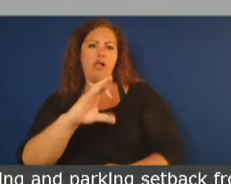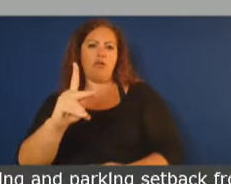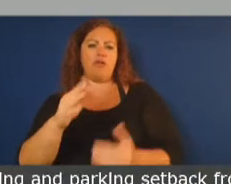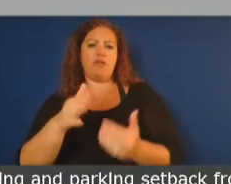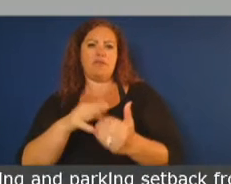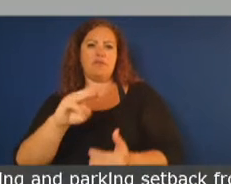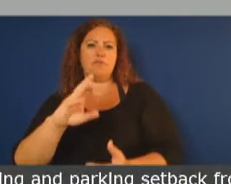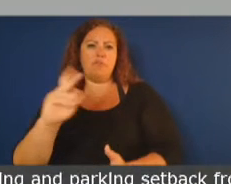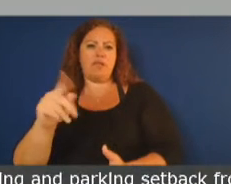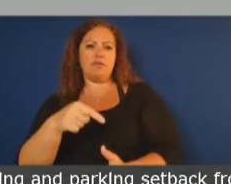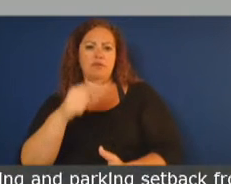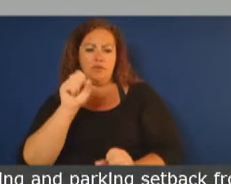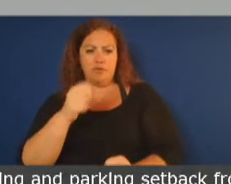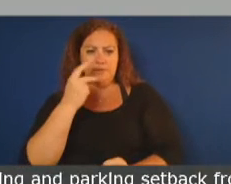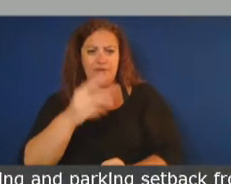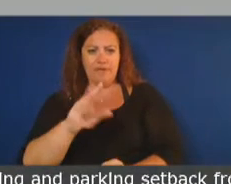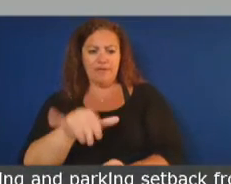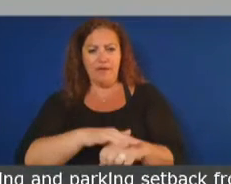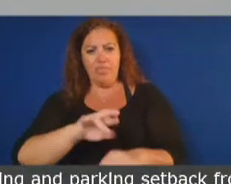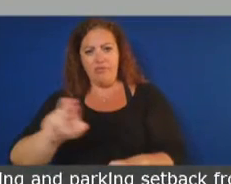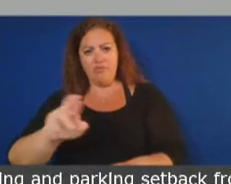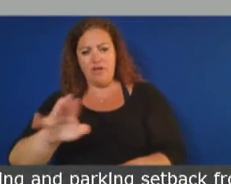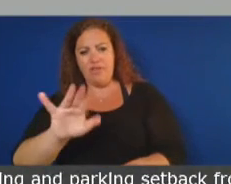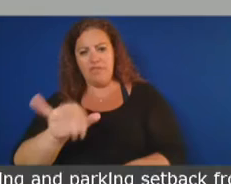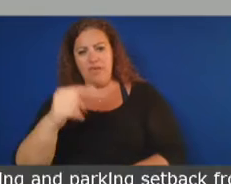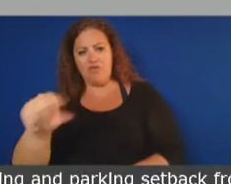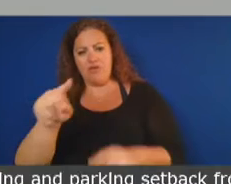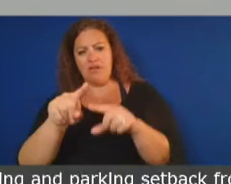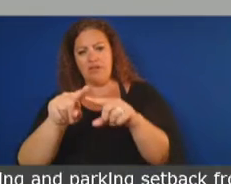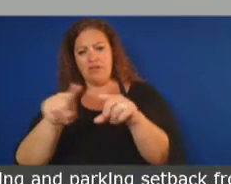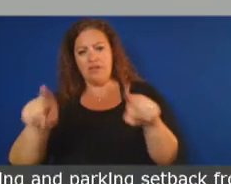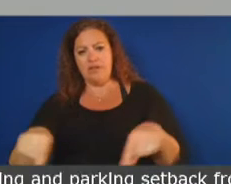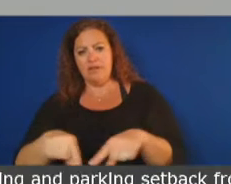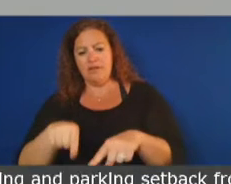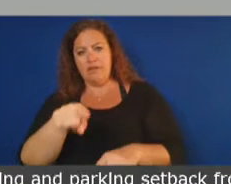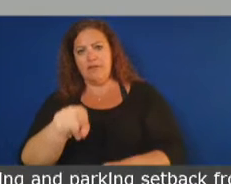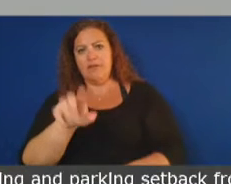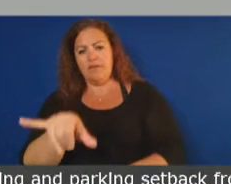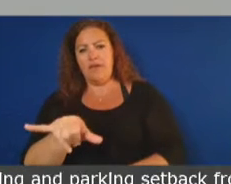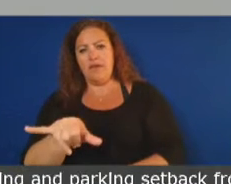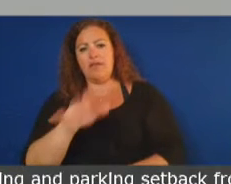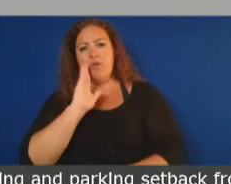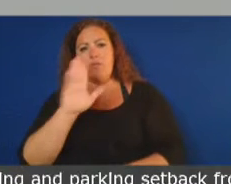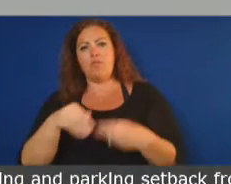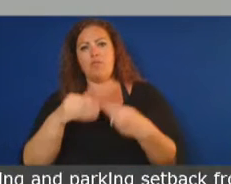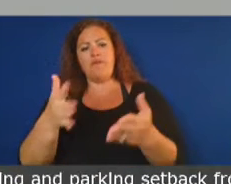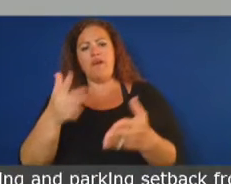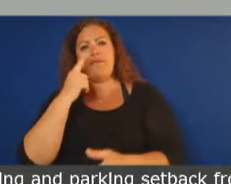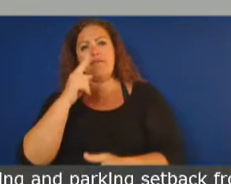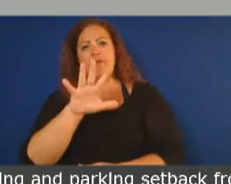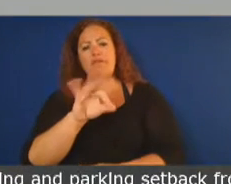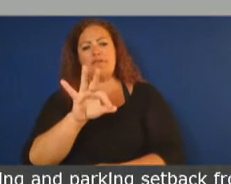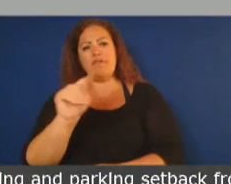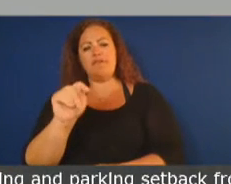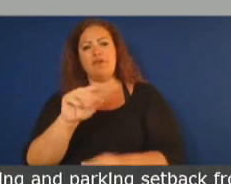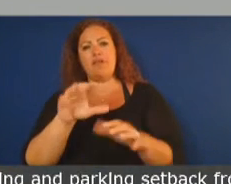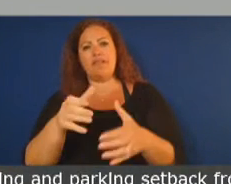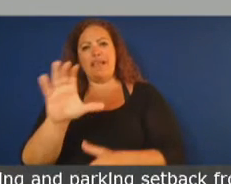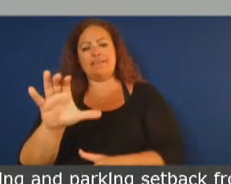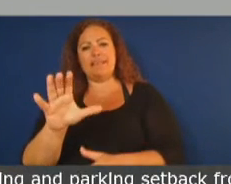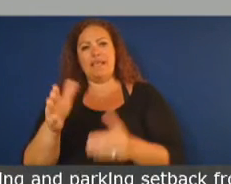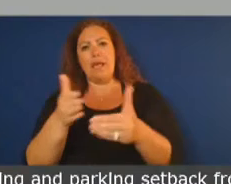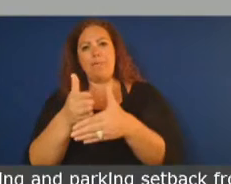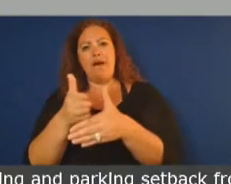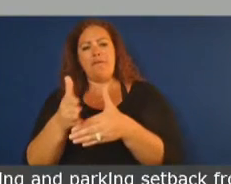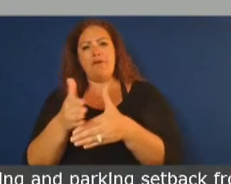see that there on plan right in that green hatched area uh would provide for a 50-ft classy buffer when adjacent to single family